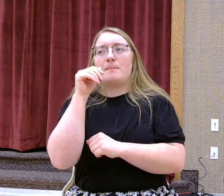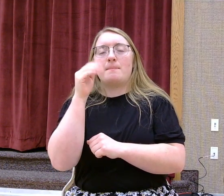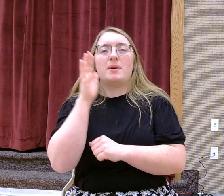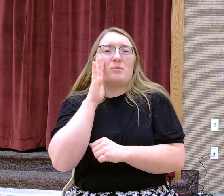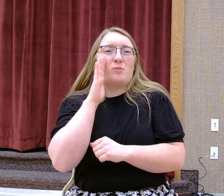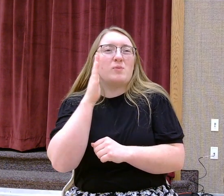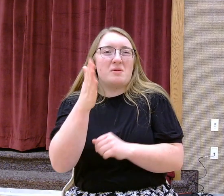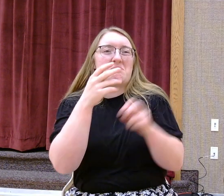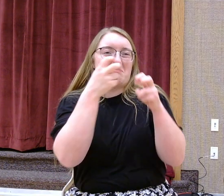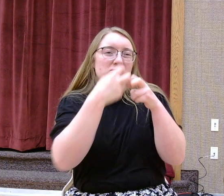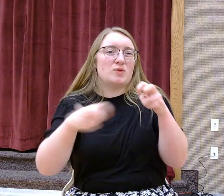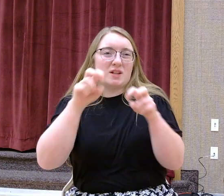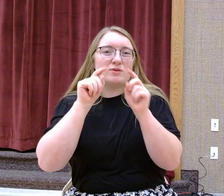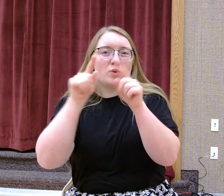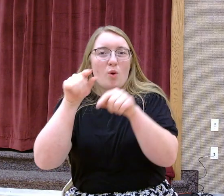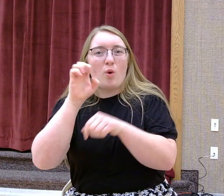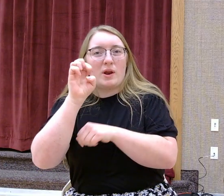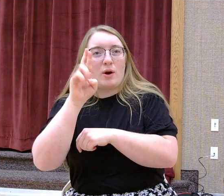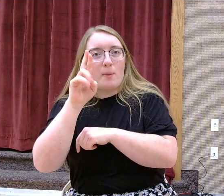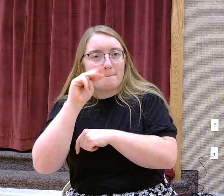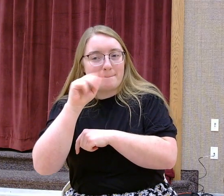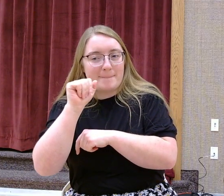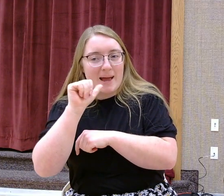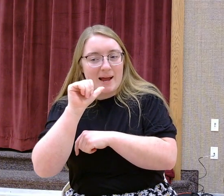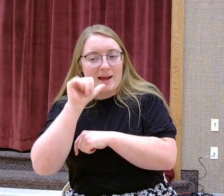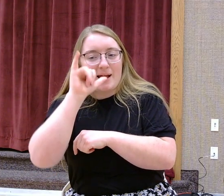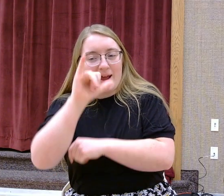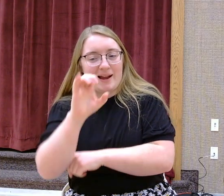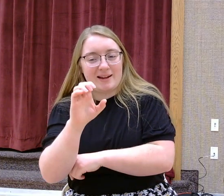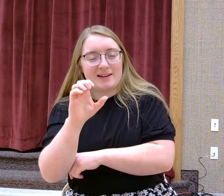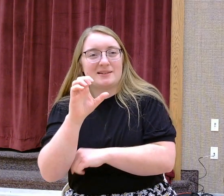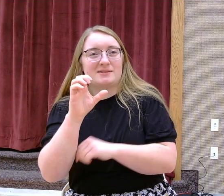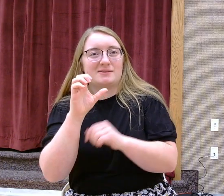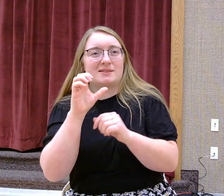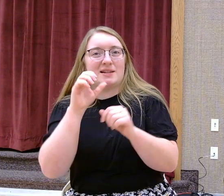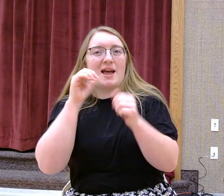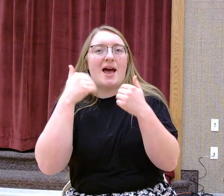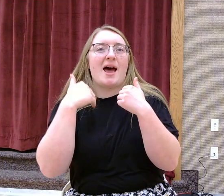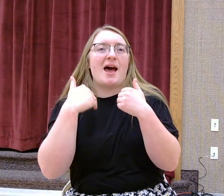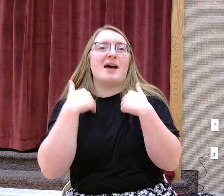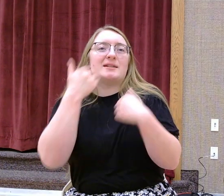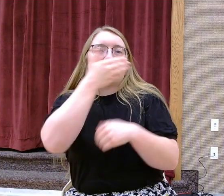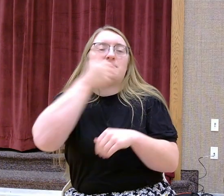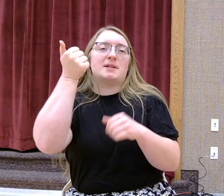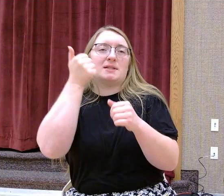probably transfer you to ERMAC after they stabilize you or give you those clot busters. I would recommend going to ERMAC right away.